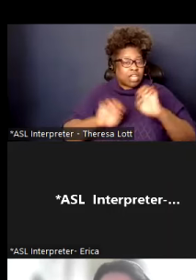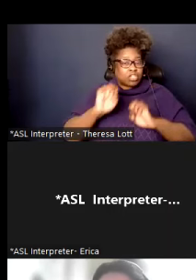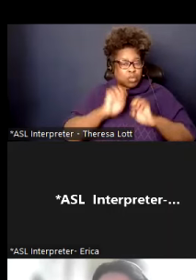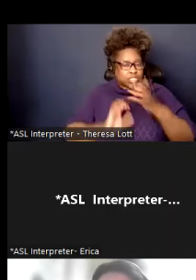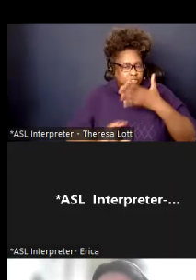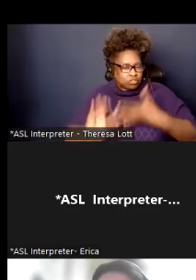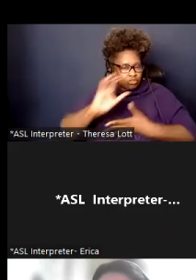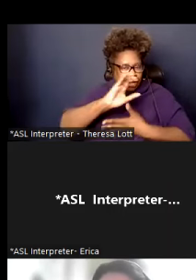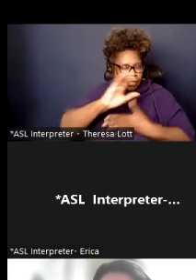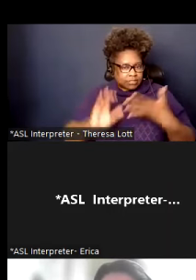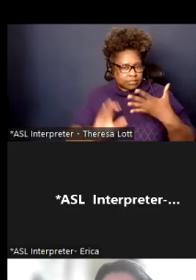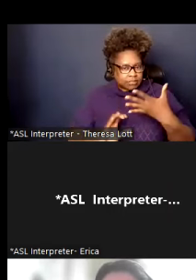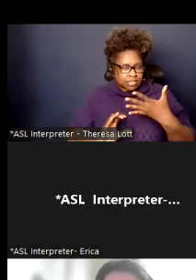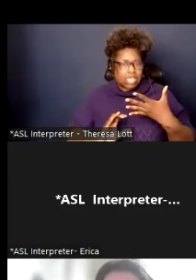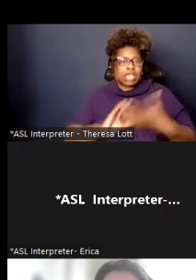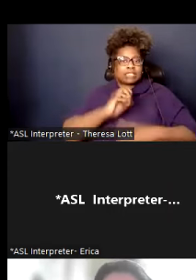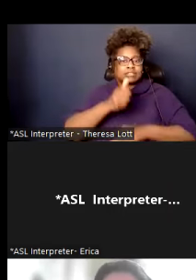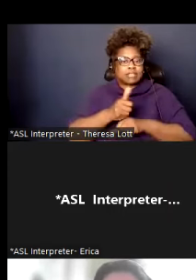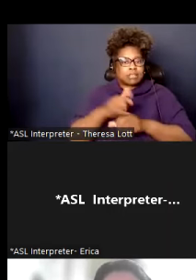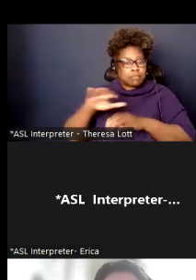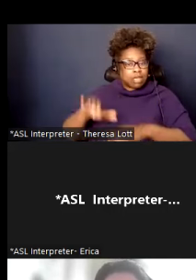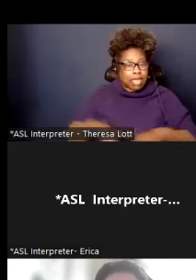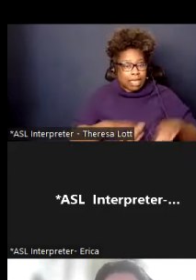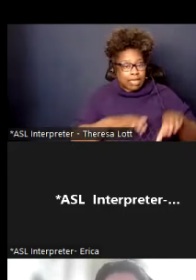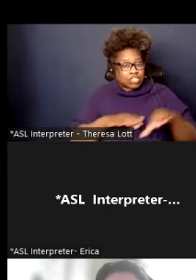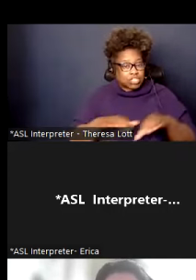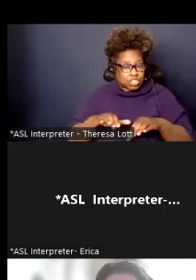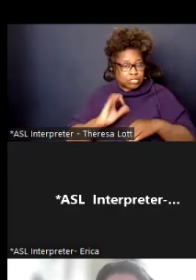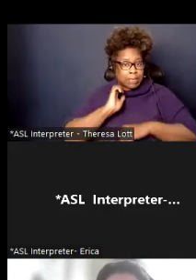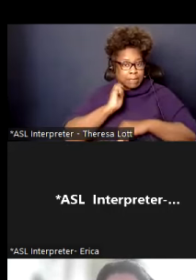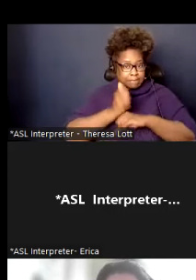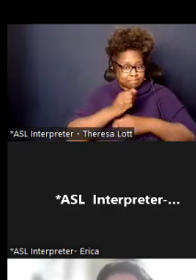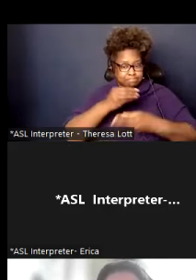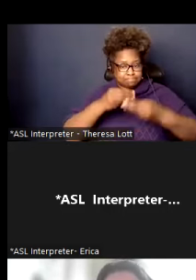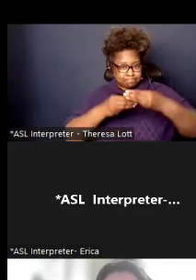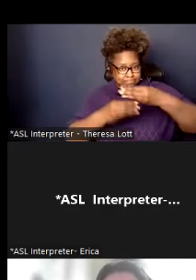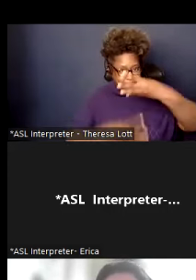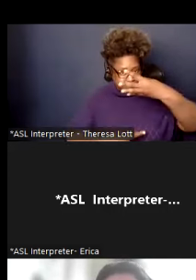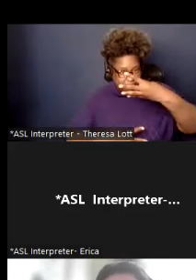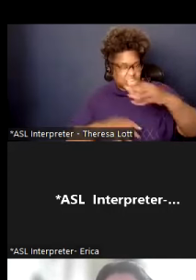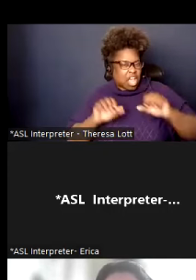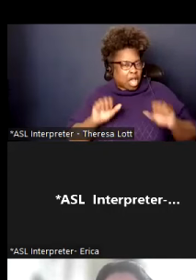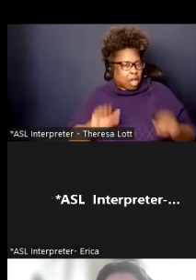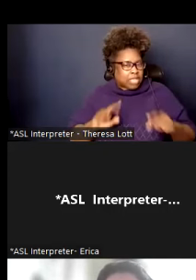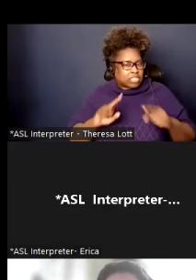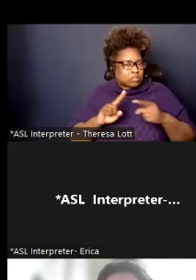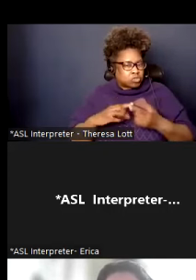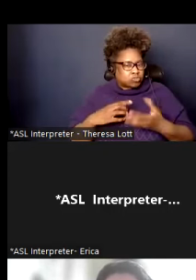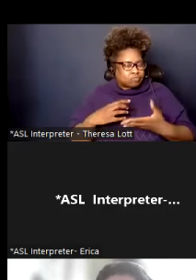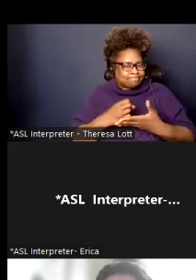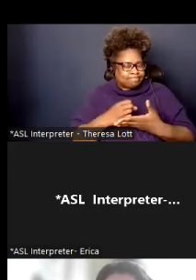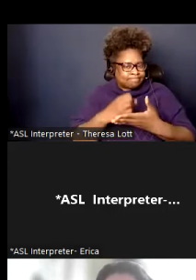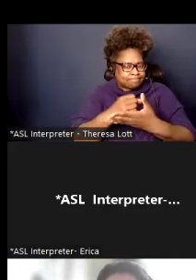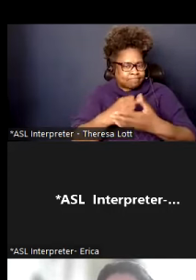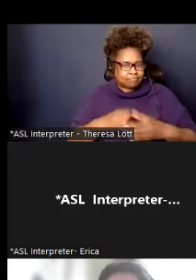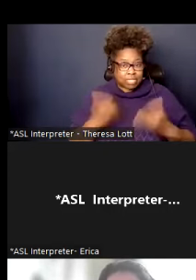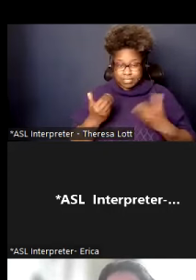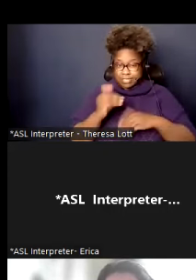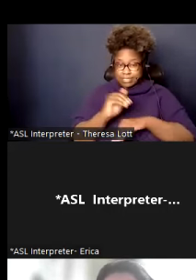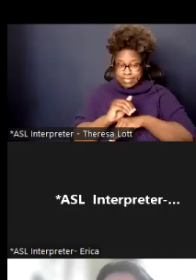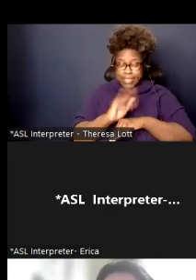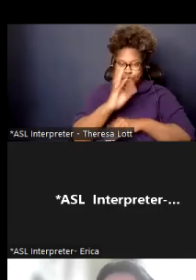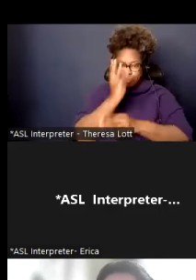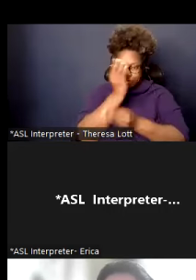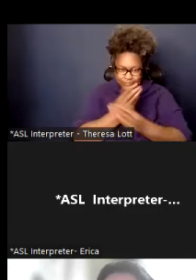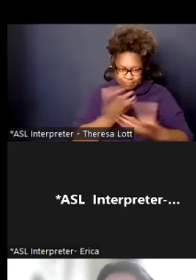assembling suites of actions that we could possibly take. So tonight, we're going to share with you the